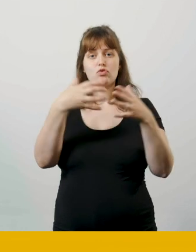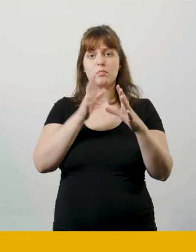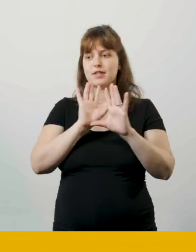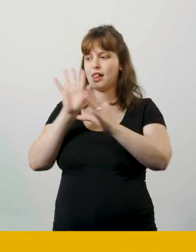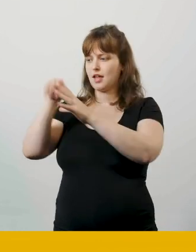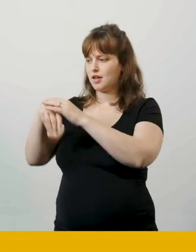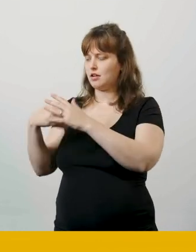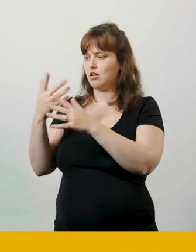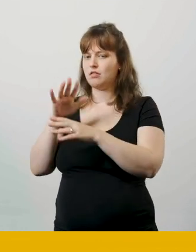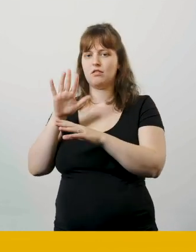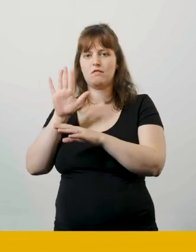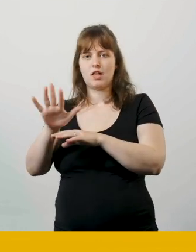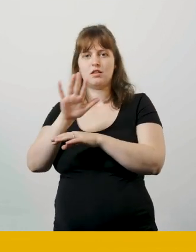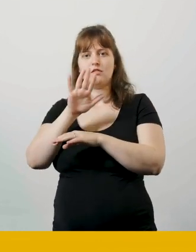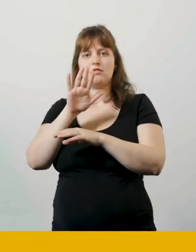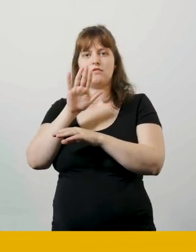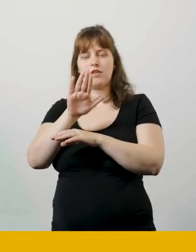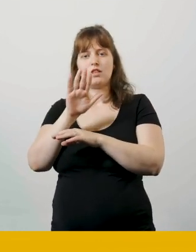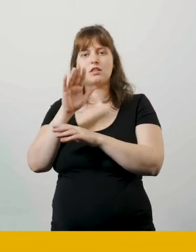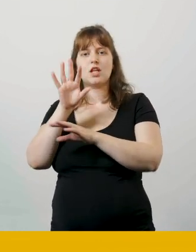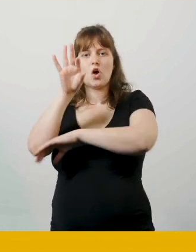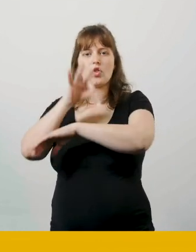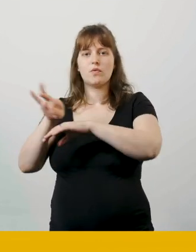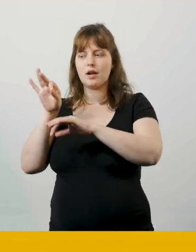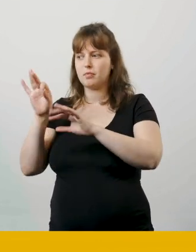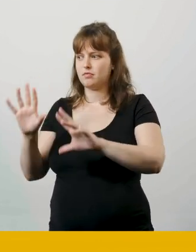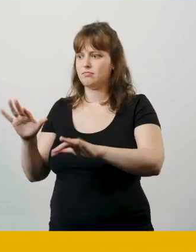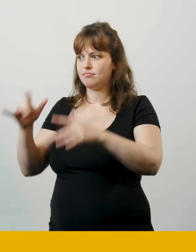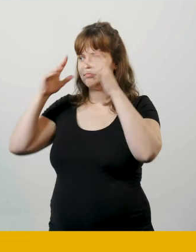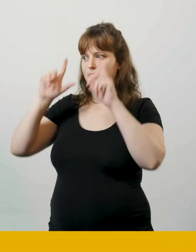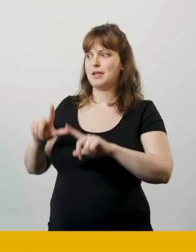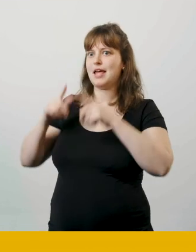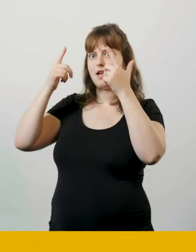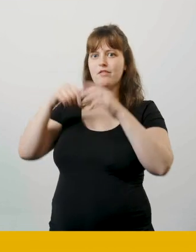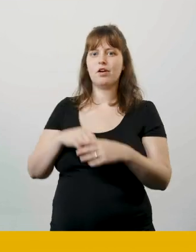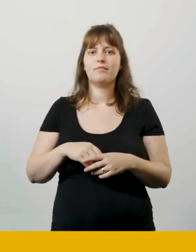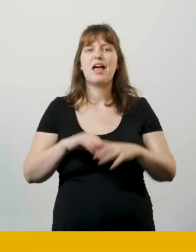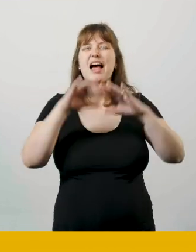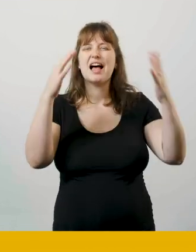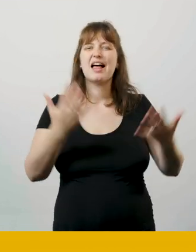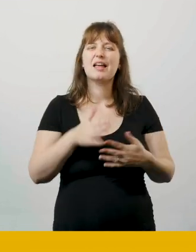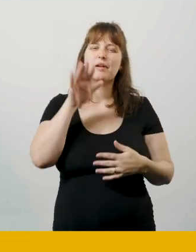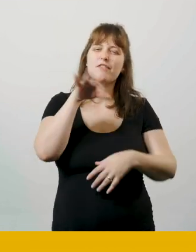experience your design. Your design in a holistic way is an